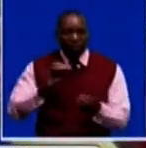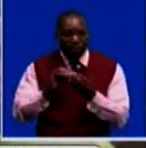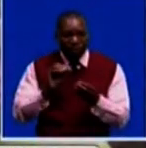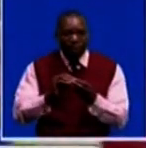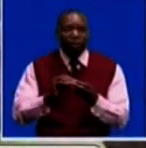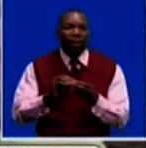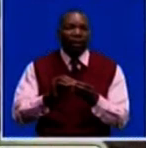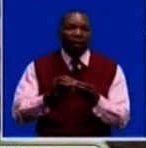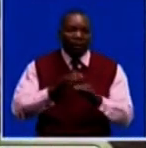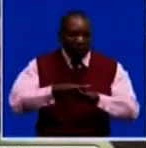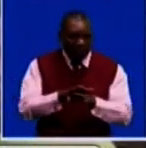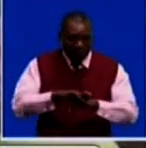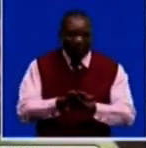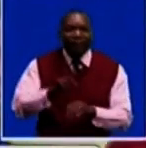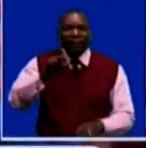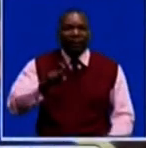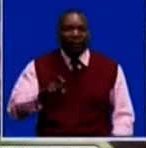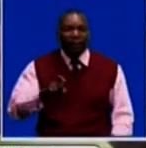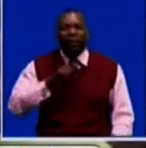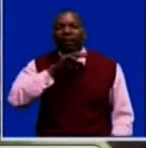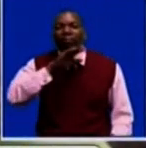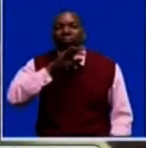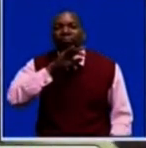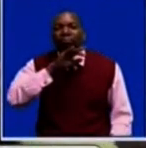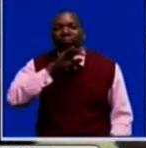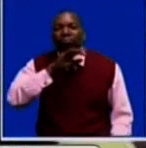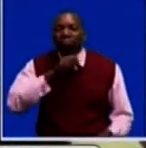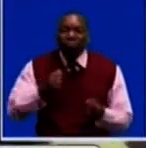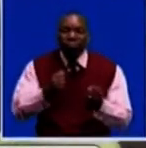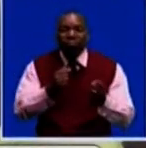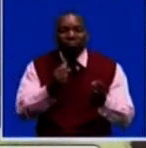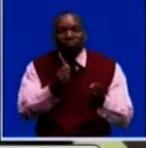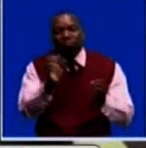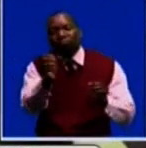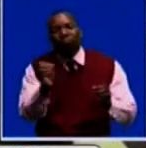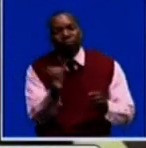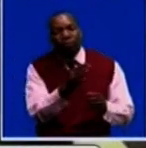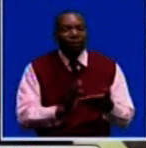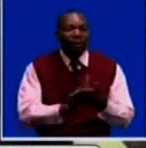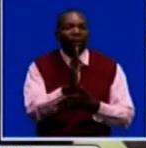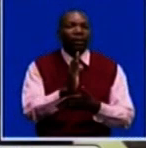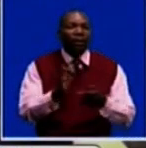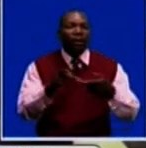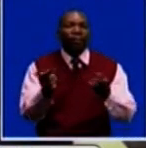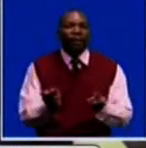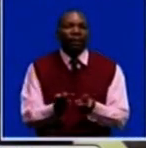trucks to get garbage and dispose it where it's supposed to be disposed.